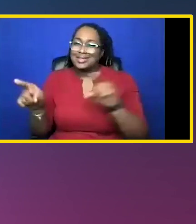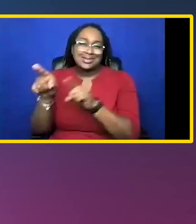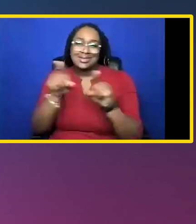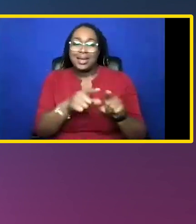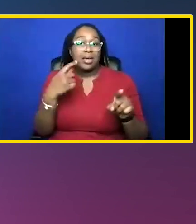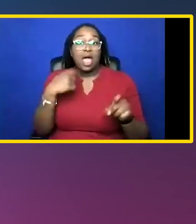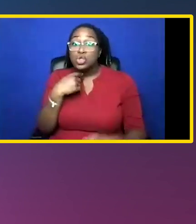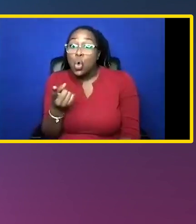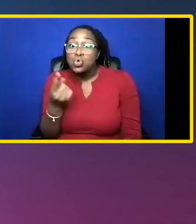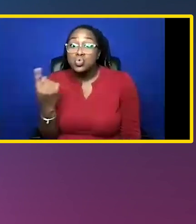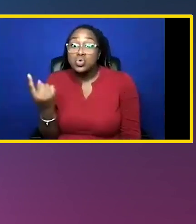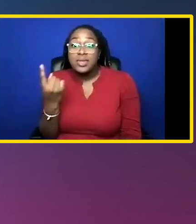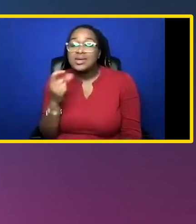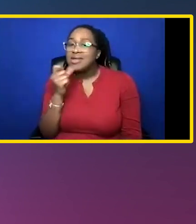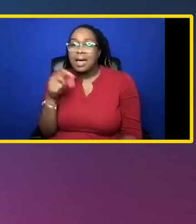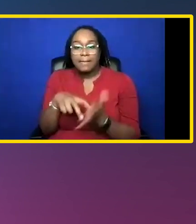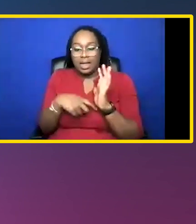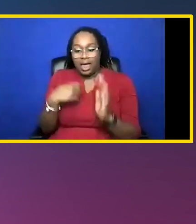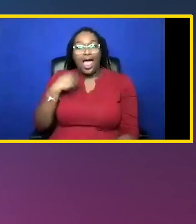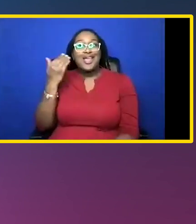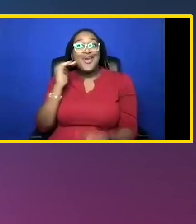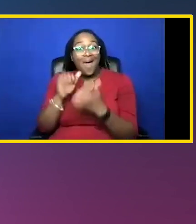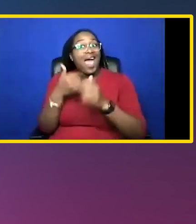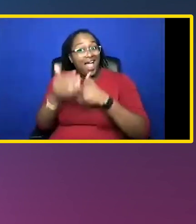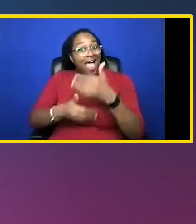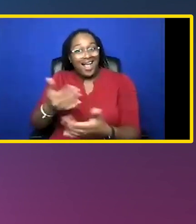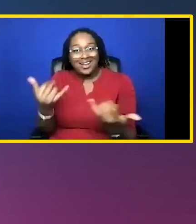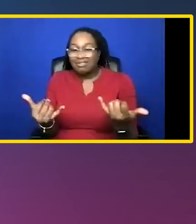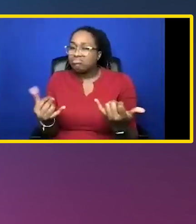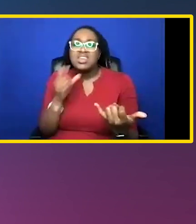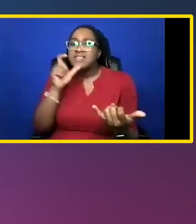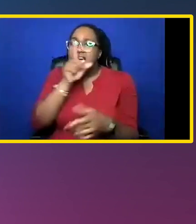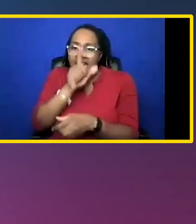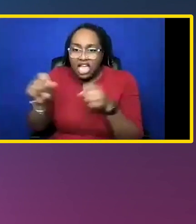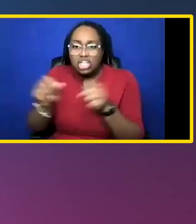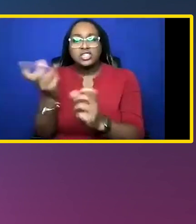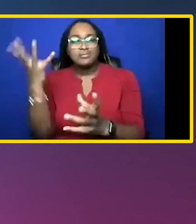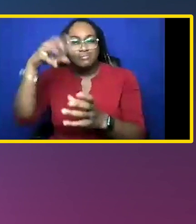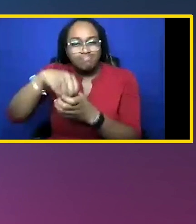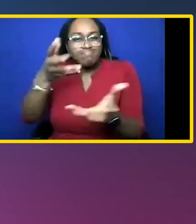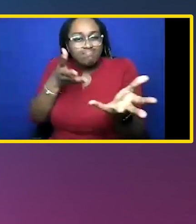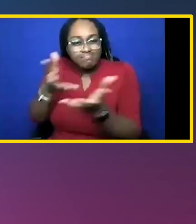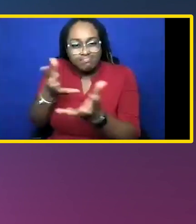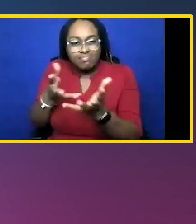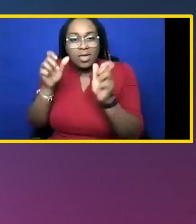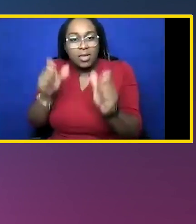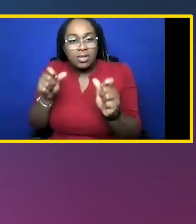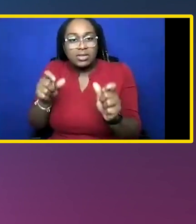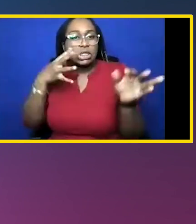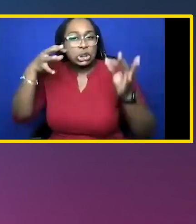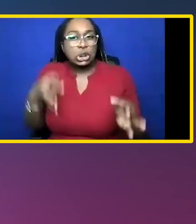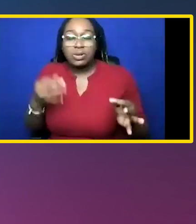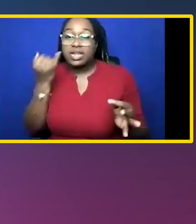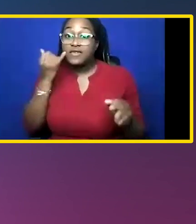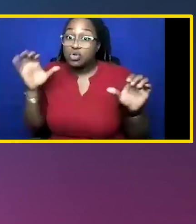because I told you something does not mean you know how to do it. So you have to actually engage in it for me to be able to determine if you're